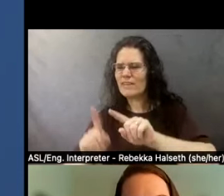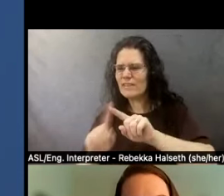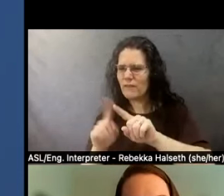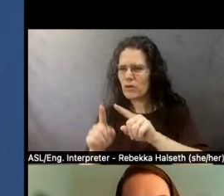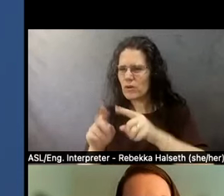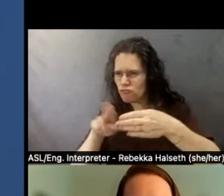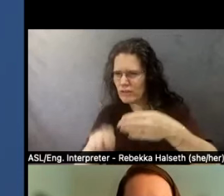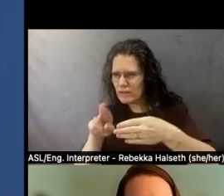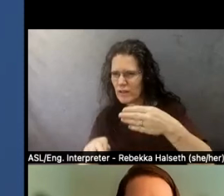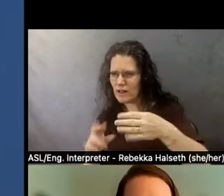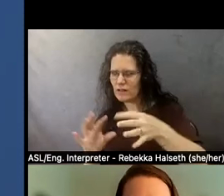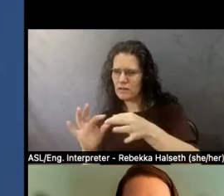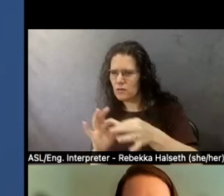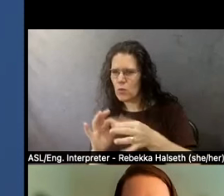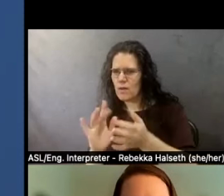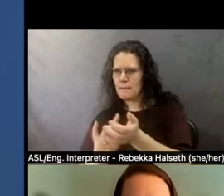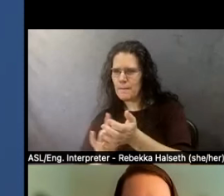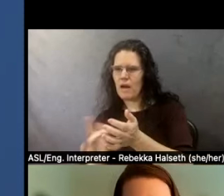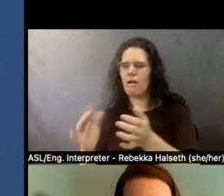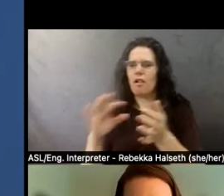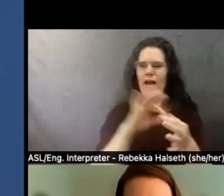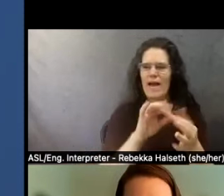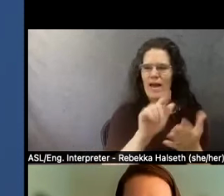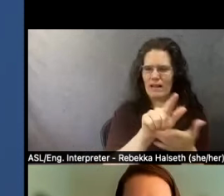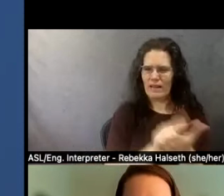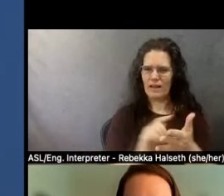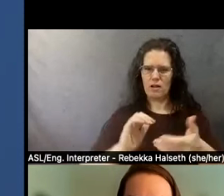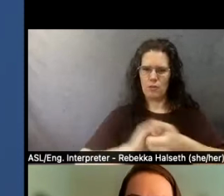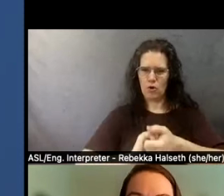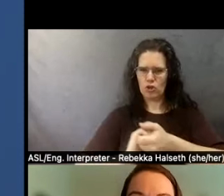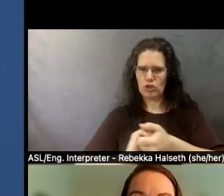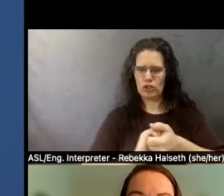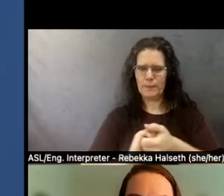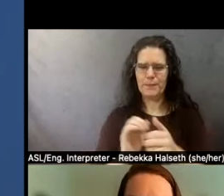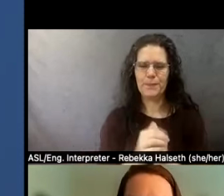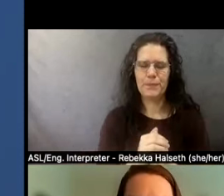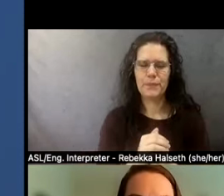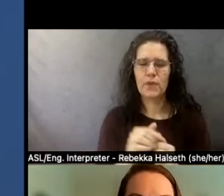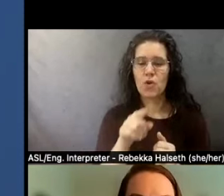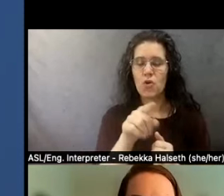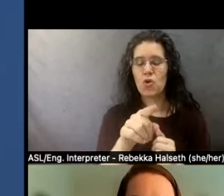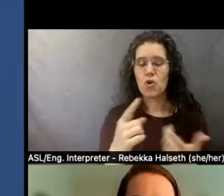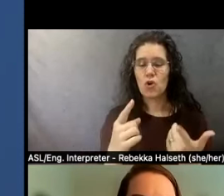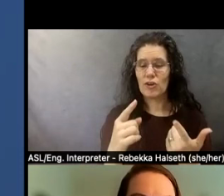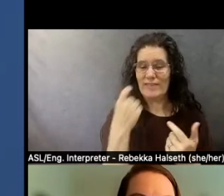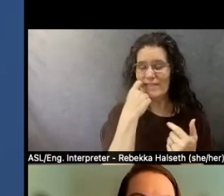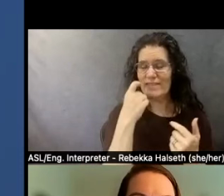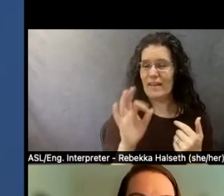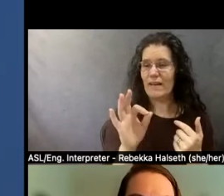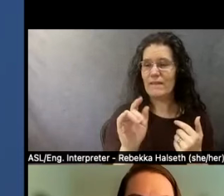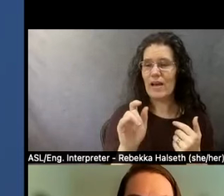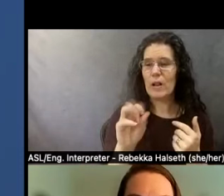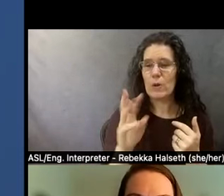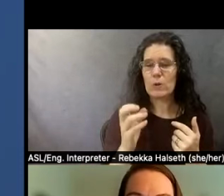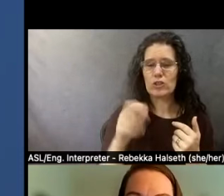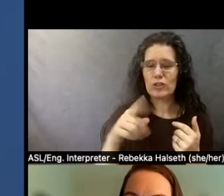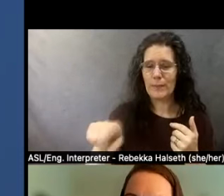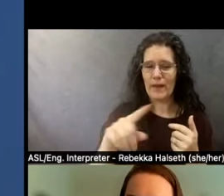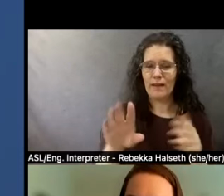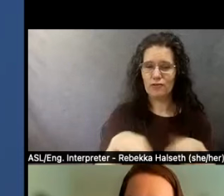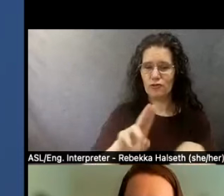partnerships. During her pediatric hospital medicine fellowship at Children's National Hospital, Dr. Nerlinger led efforts to